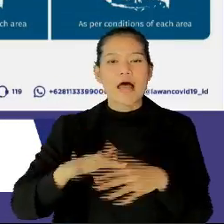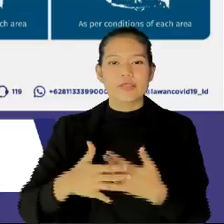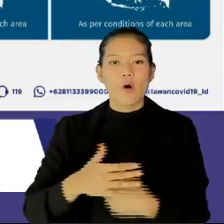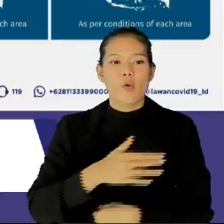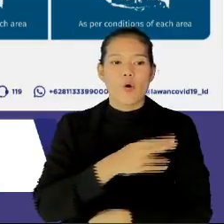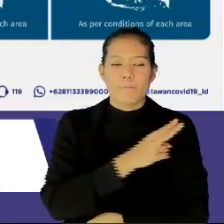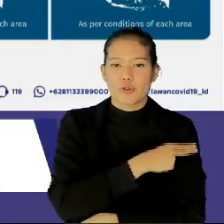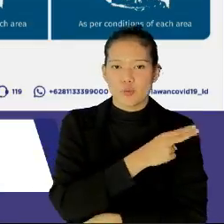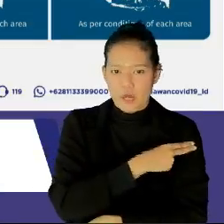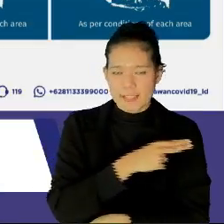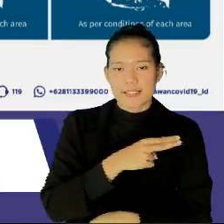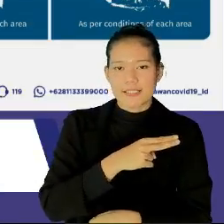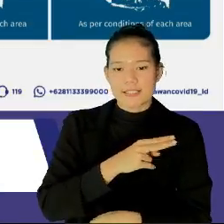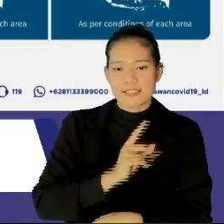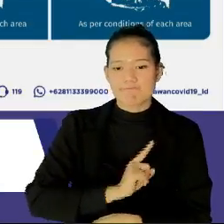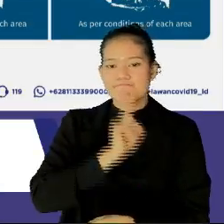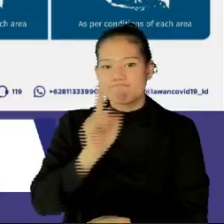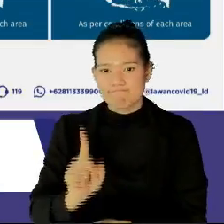inspection.